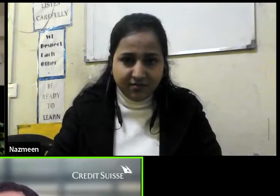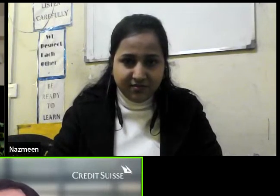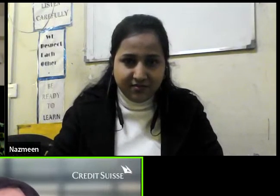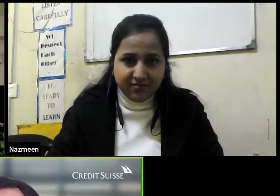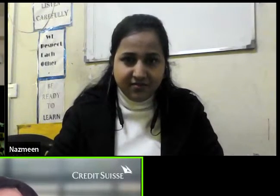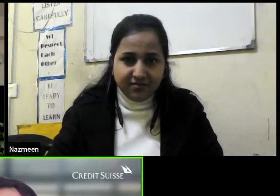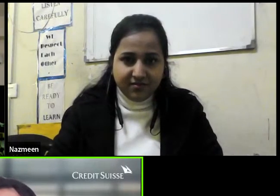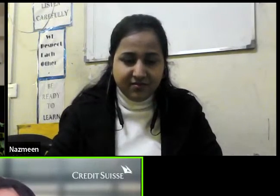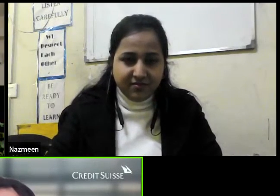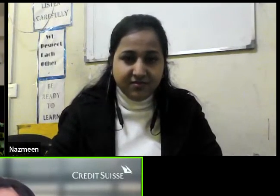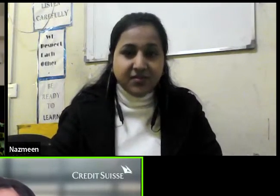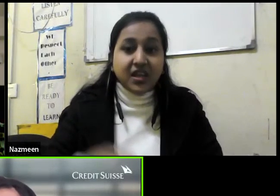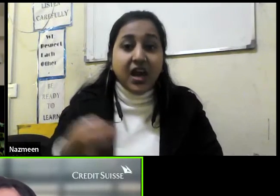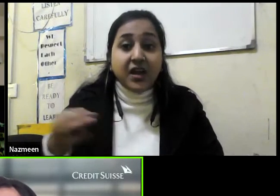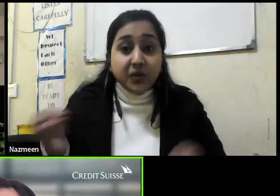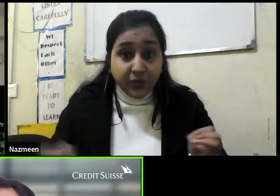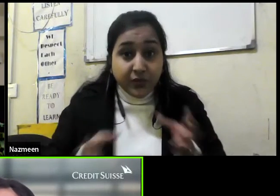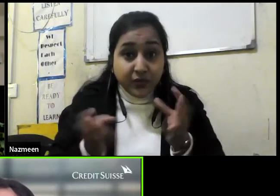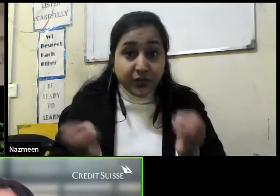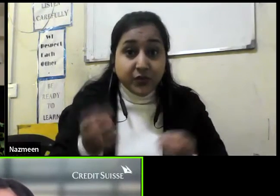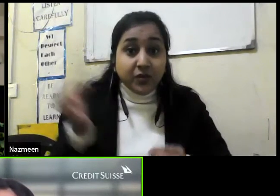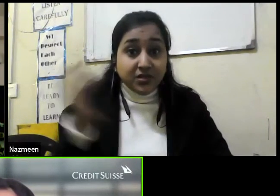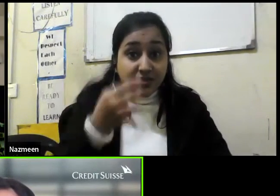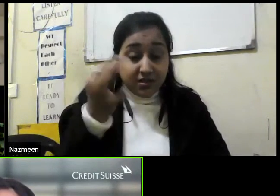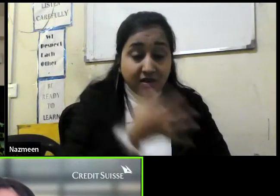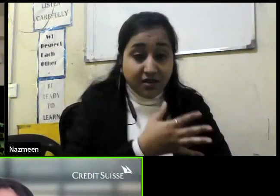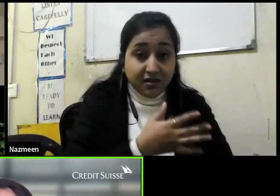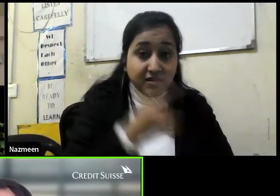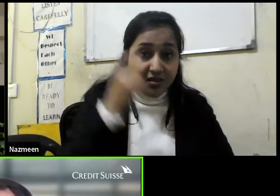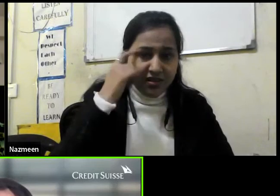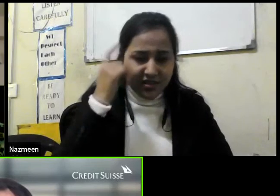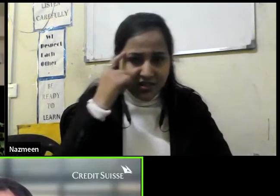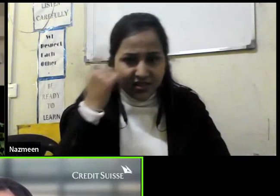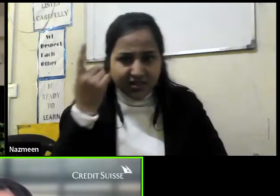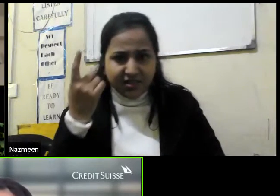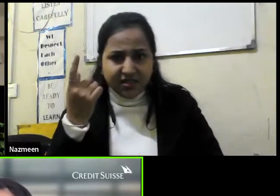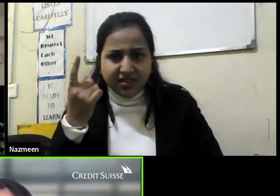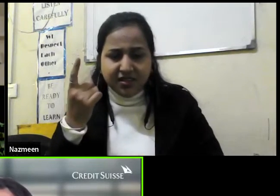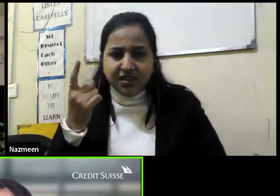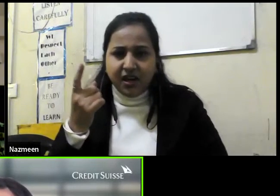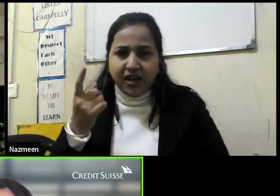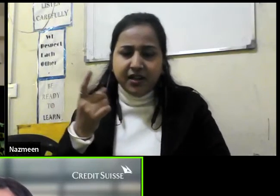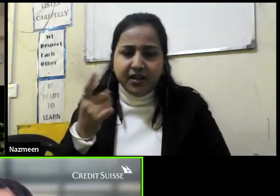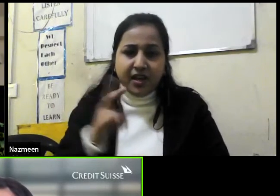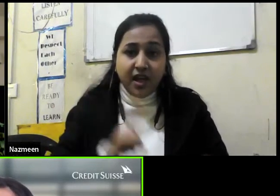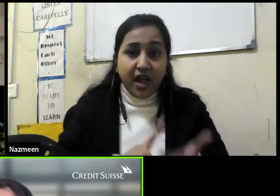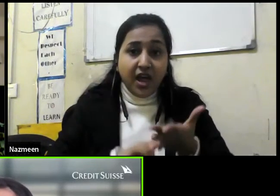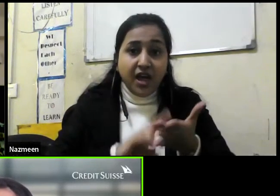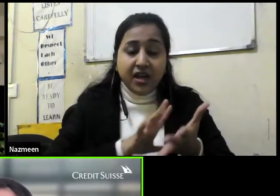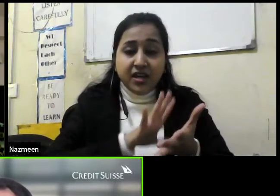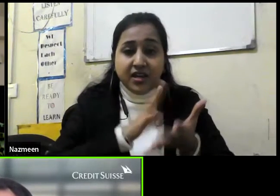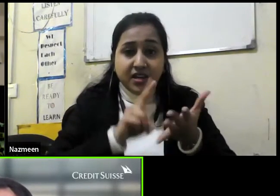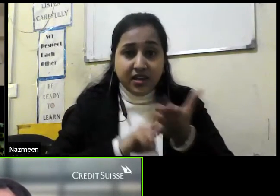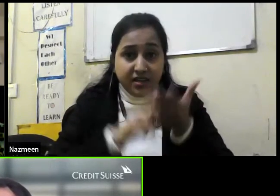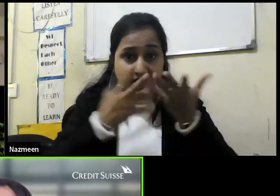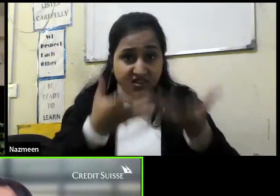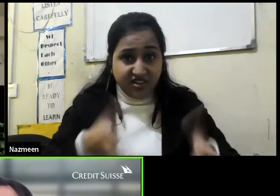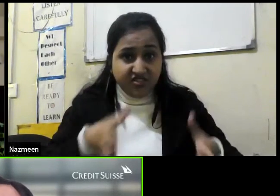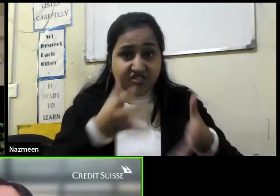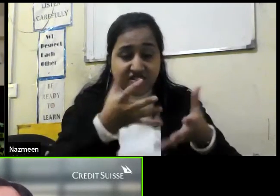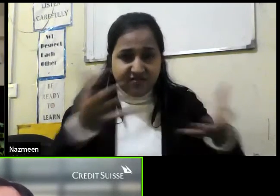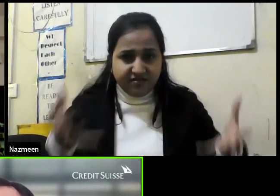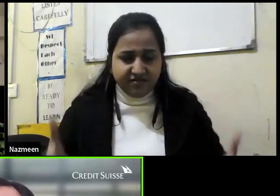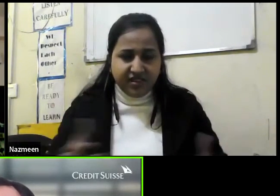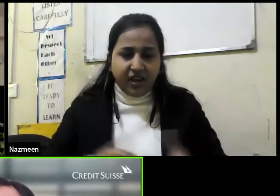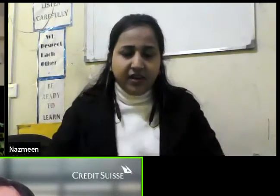having all of these initiatives, but also thinking about the environment and the entire community as a whole.